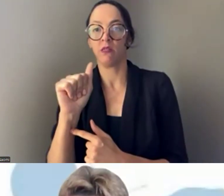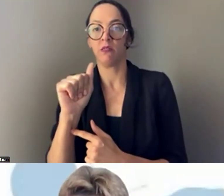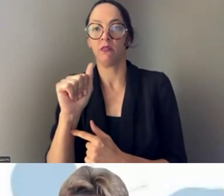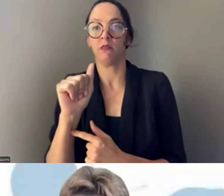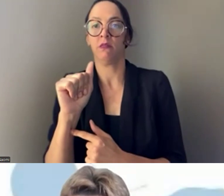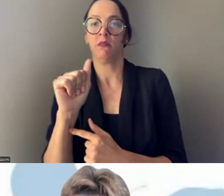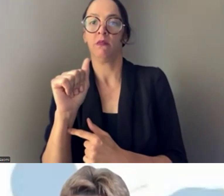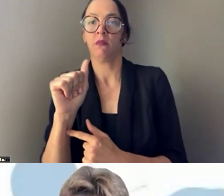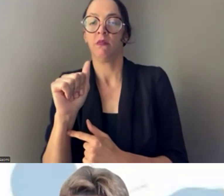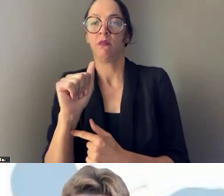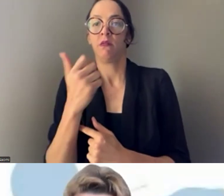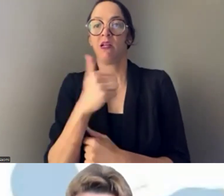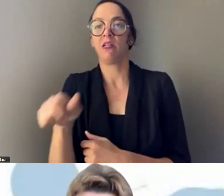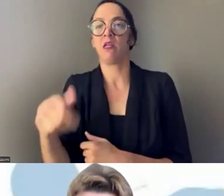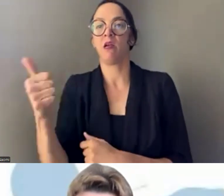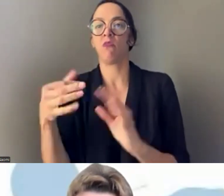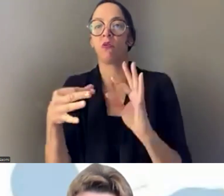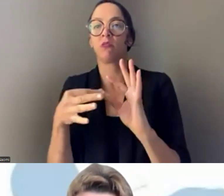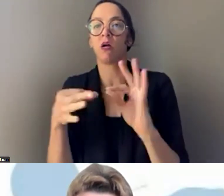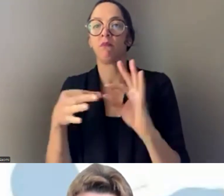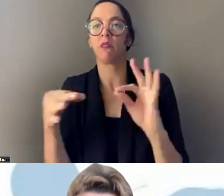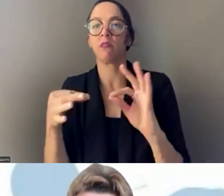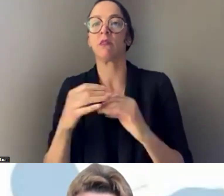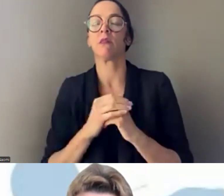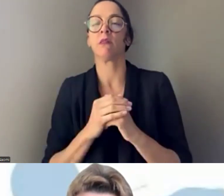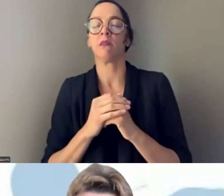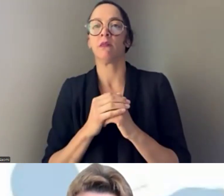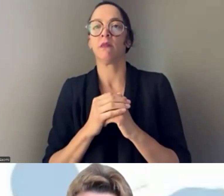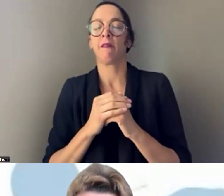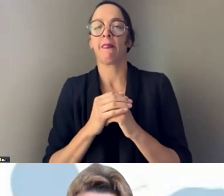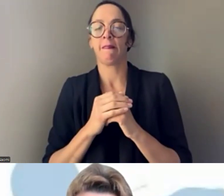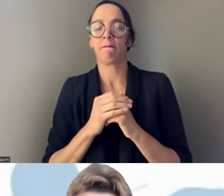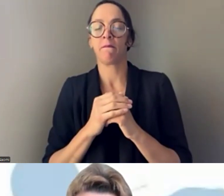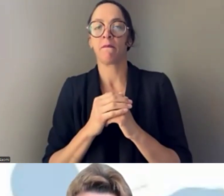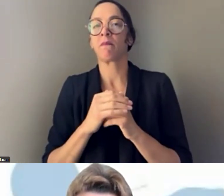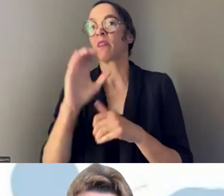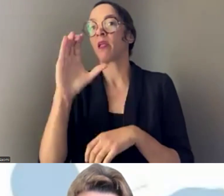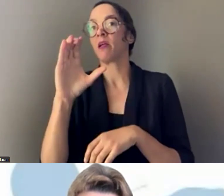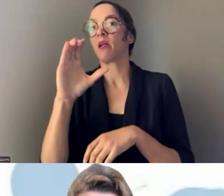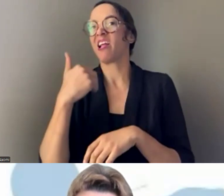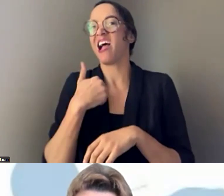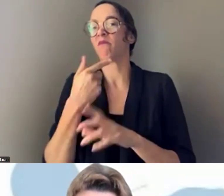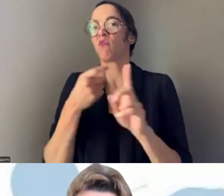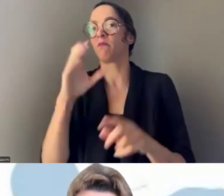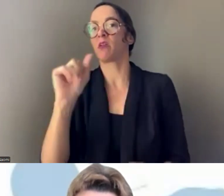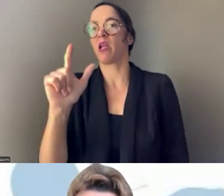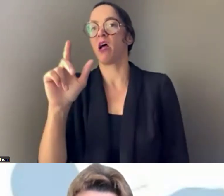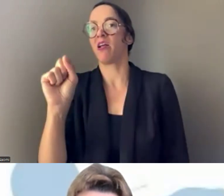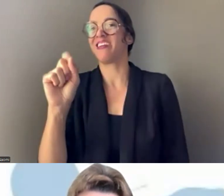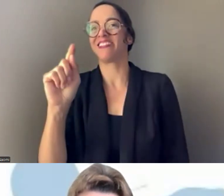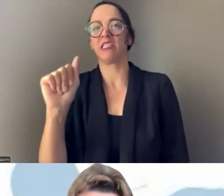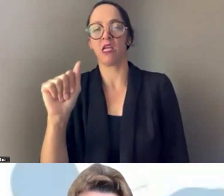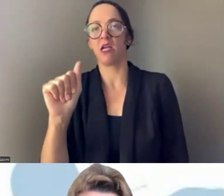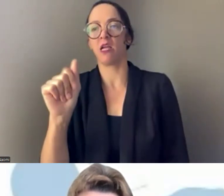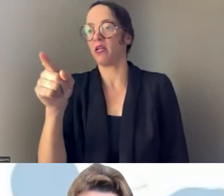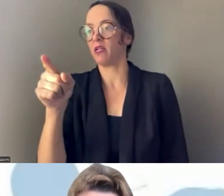from Cal STA who has joined us on our meeting today. Would you like to speak